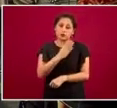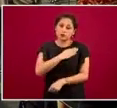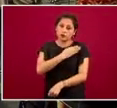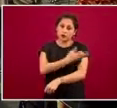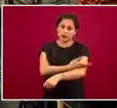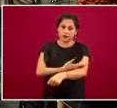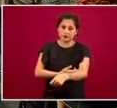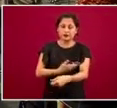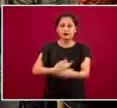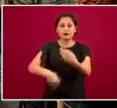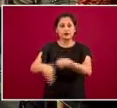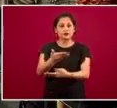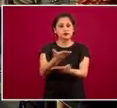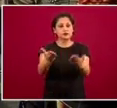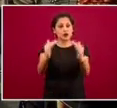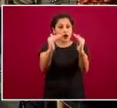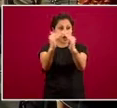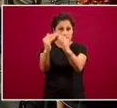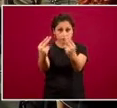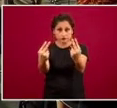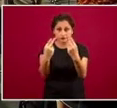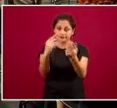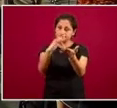Good evening to everyone.